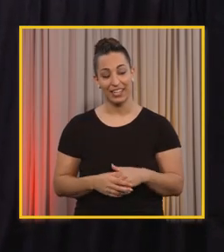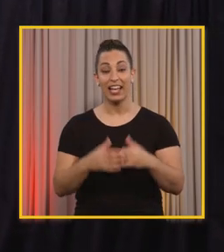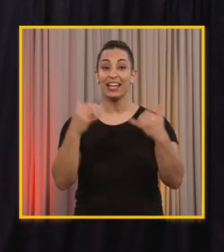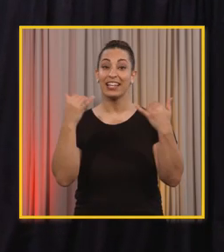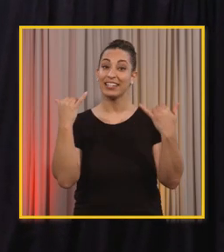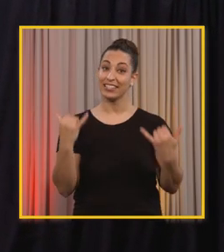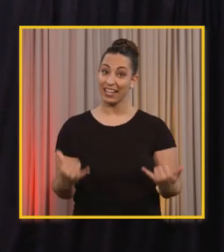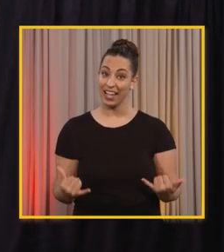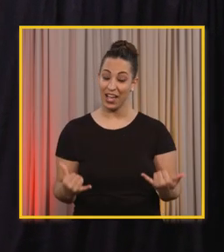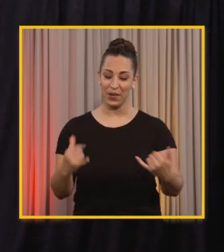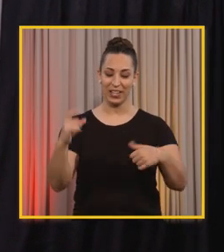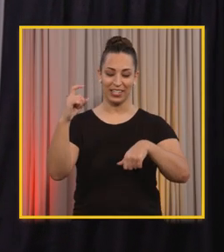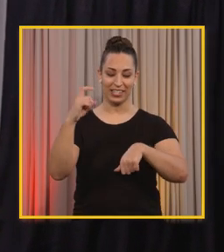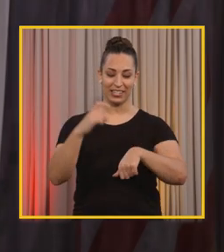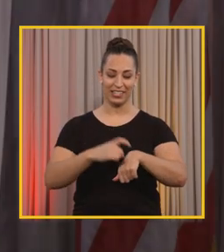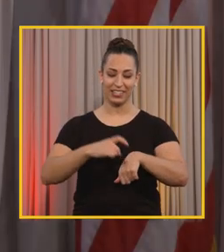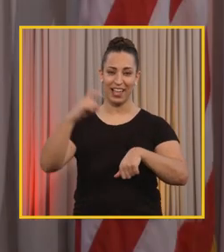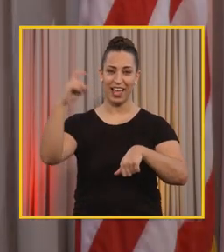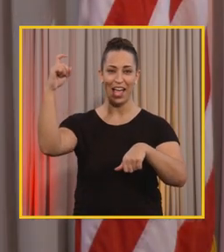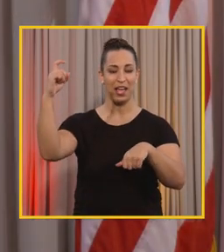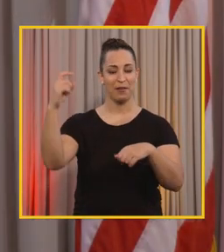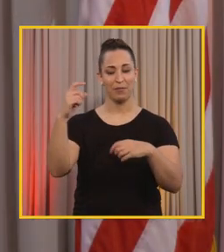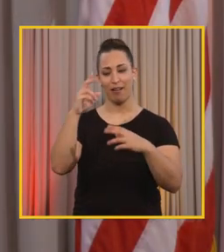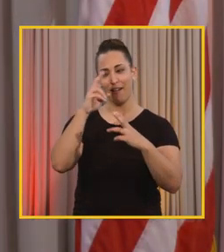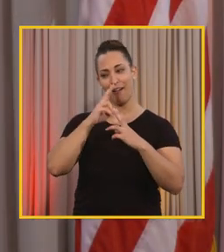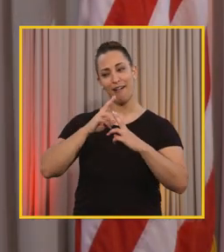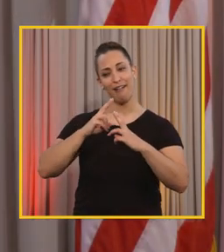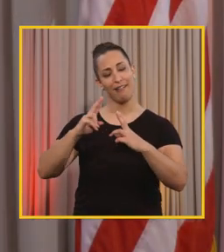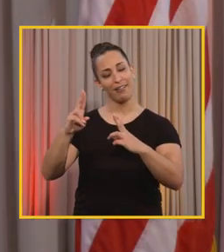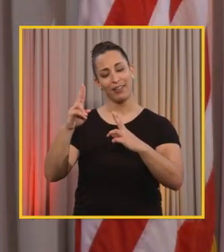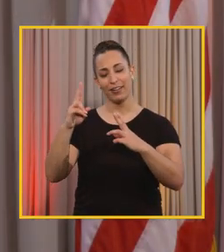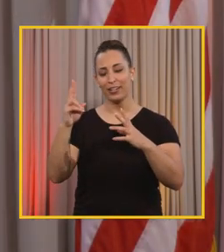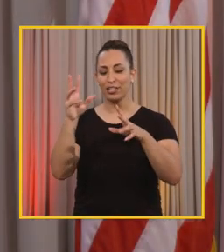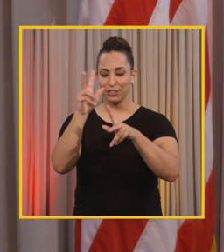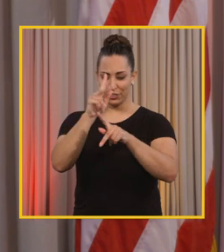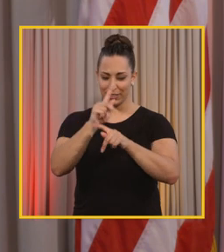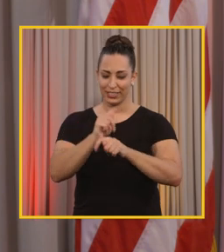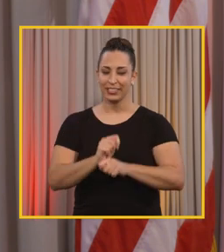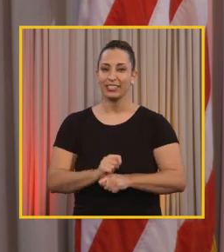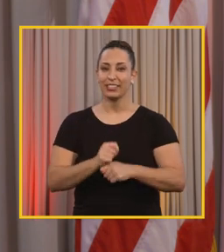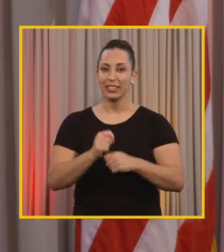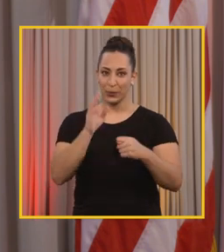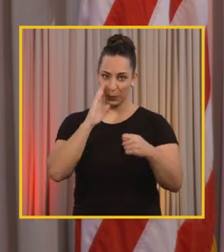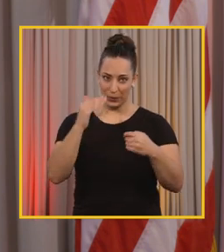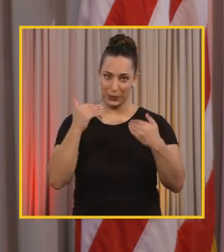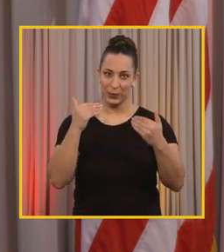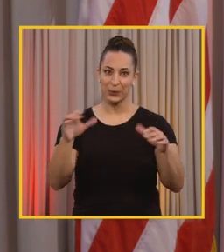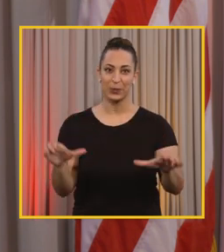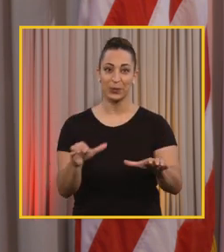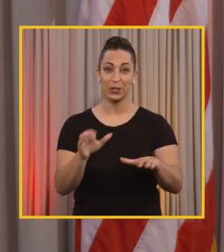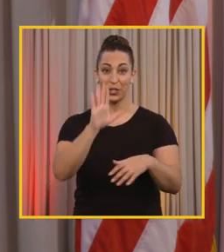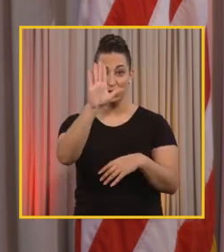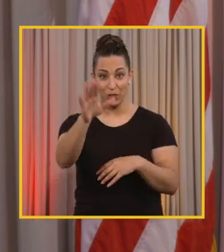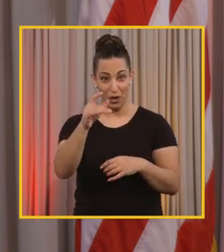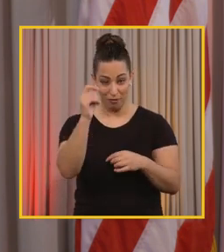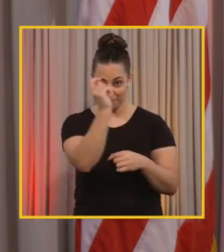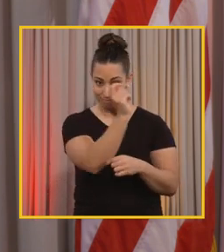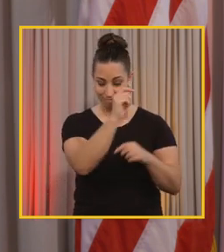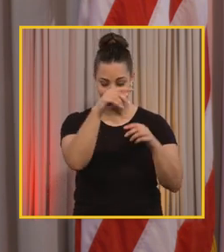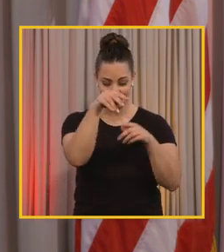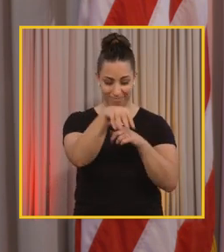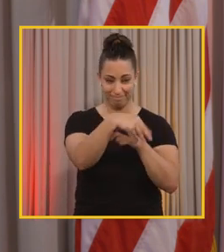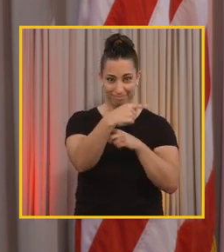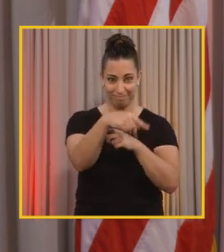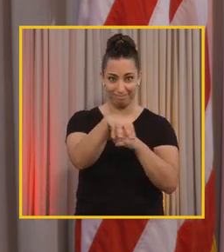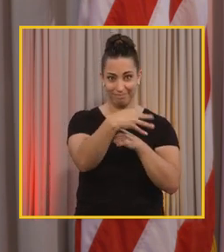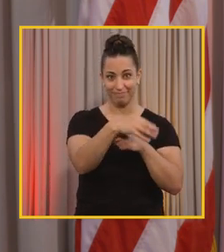Graduates, now we will observe a time-honored tradition in higher education. You